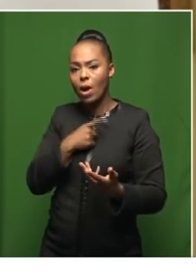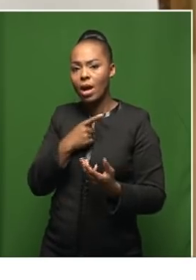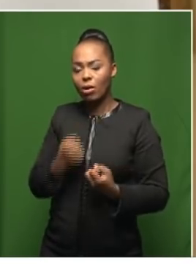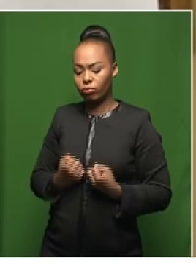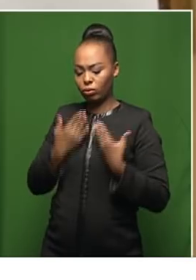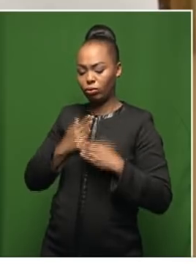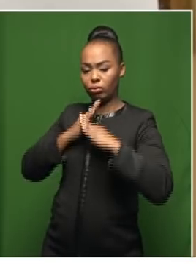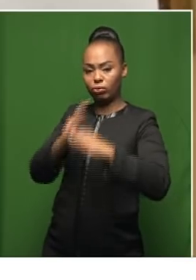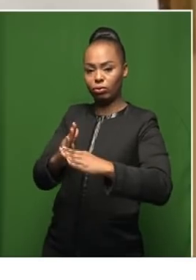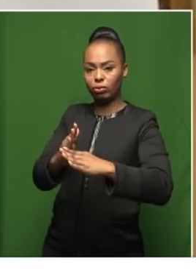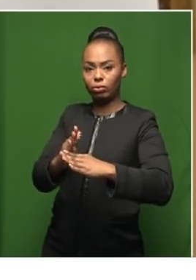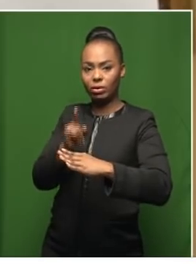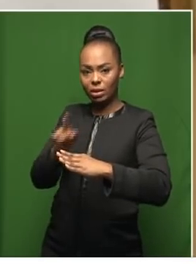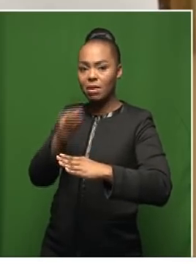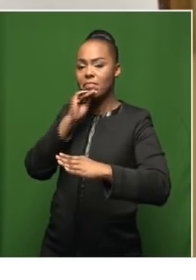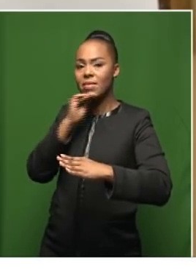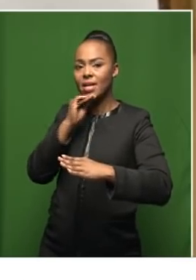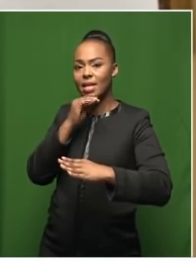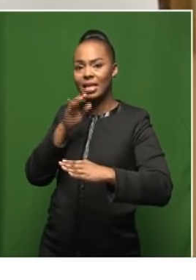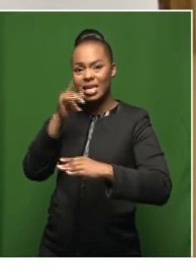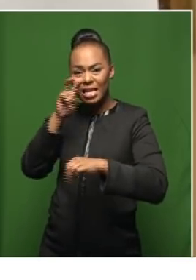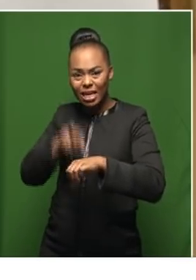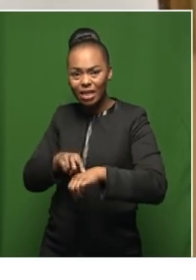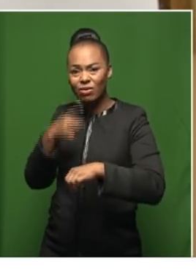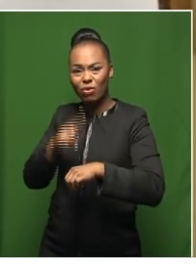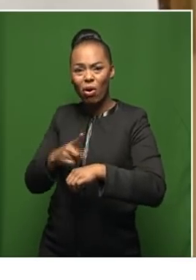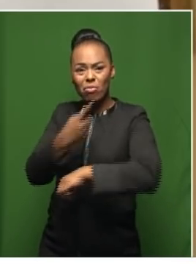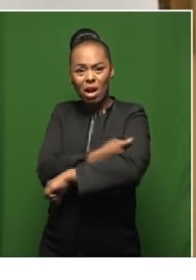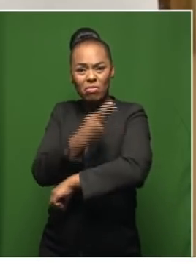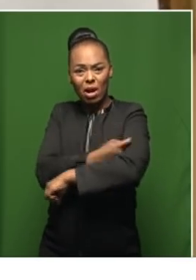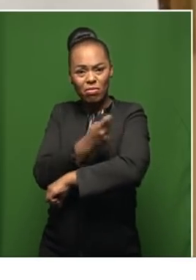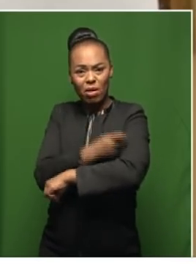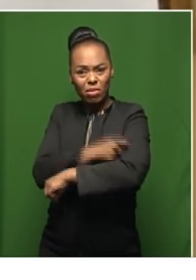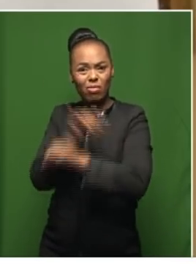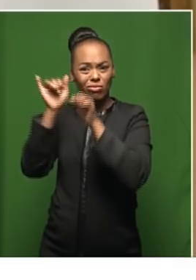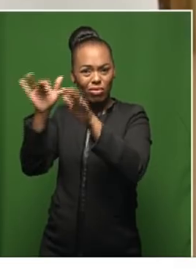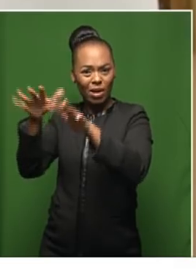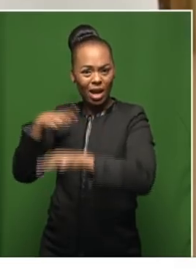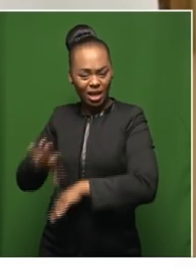is established, is there perhaps still a need to vaccinate the remaining population?